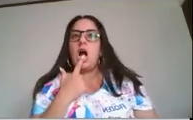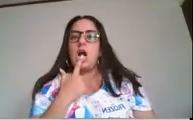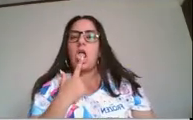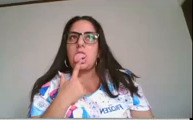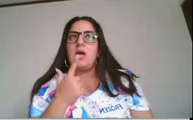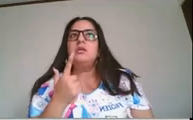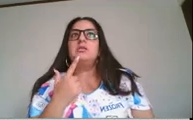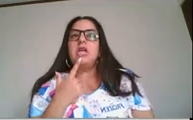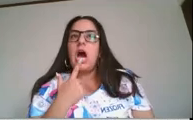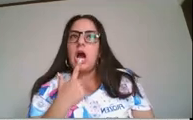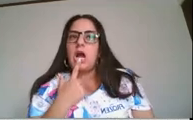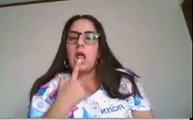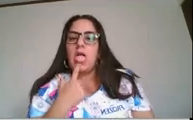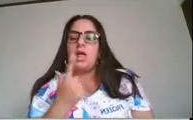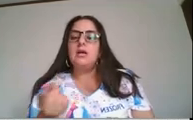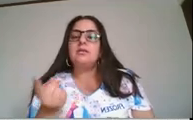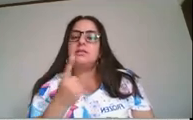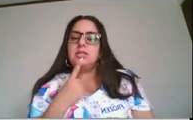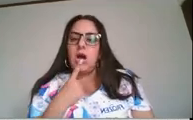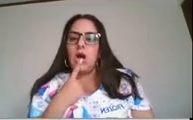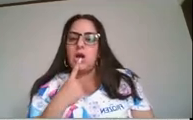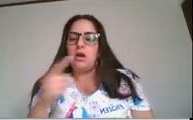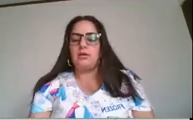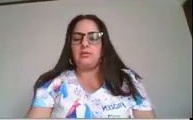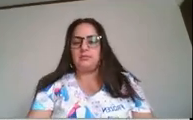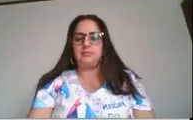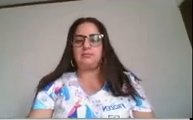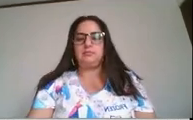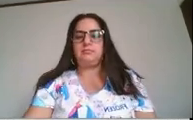Tongue, tongue, tongue.